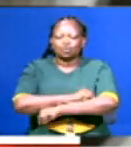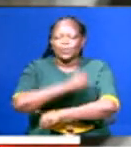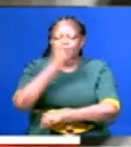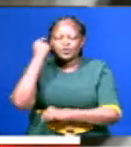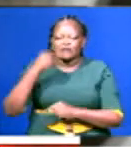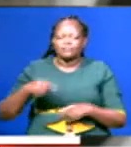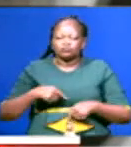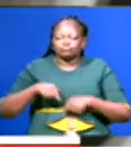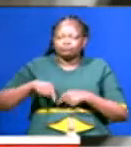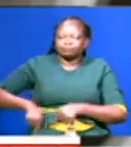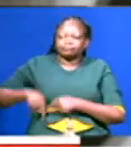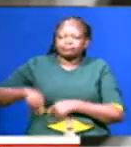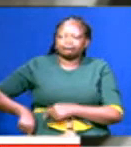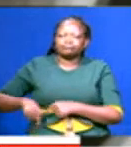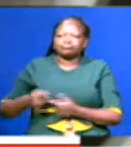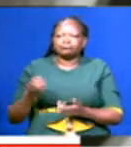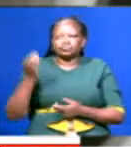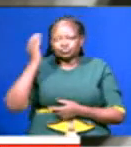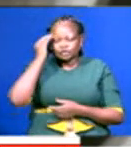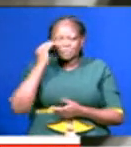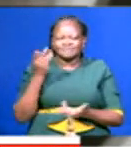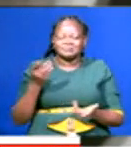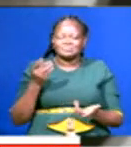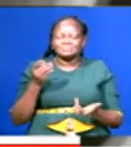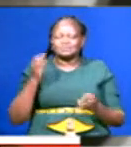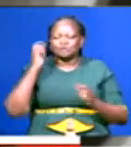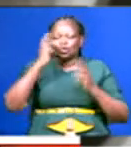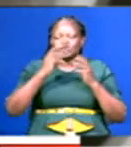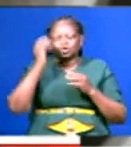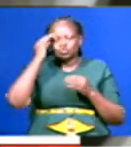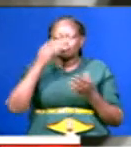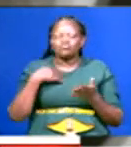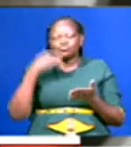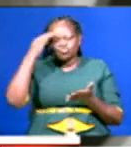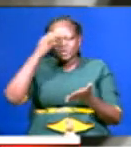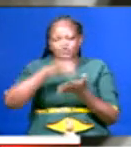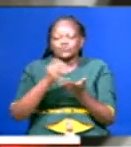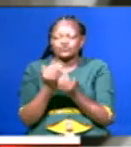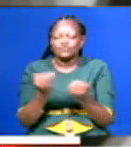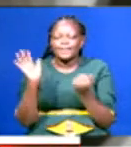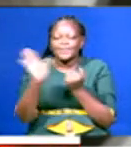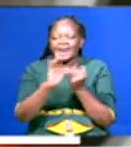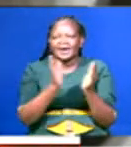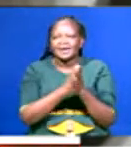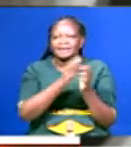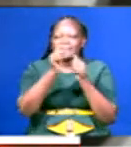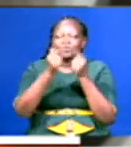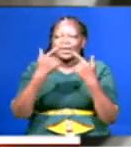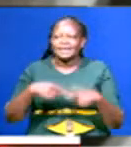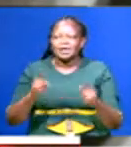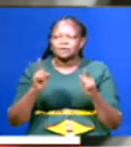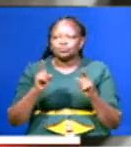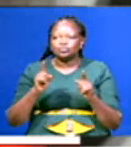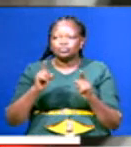among learners. The anxious parents sought to know the status of their children, as others were allowed to leave with their children for medical